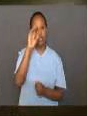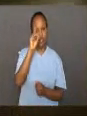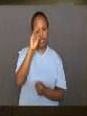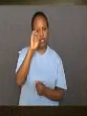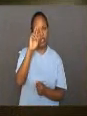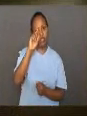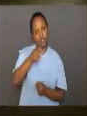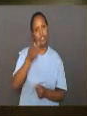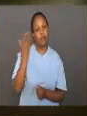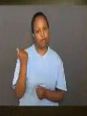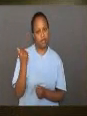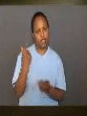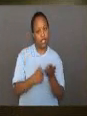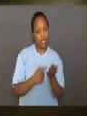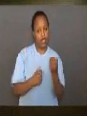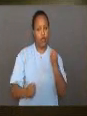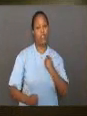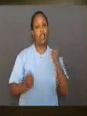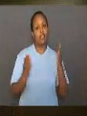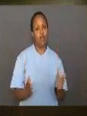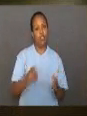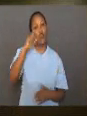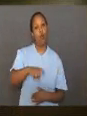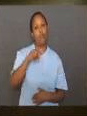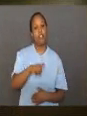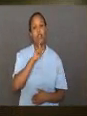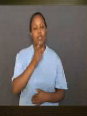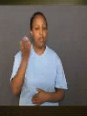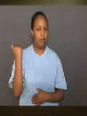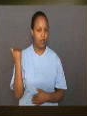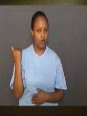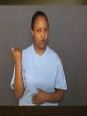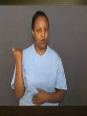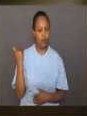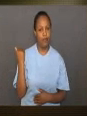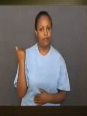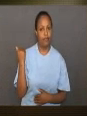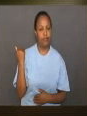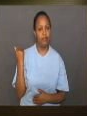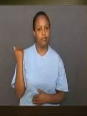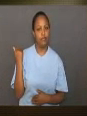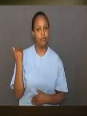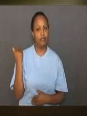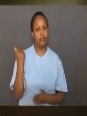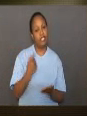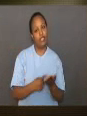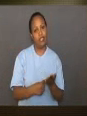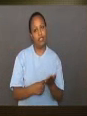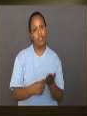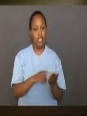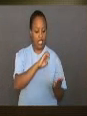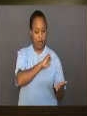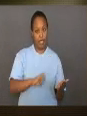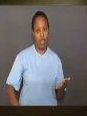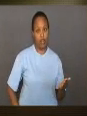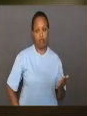the Derg. They formed a military committee, and they worked slowly and steadily to